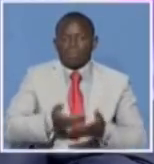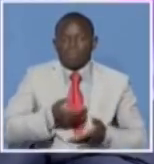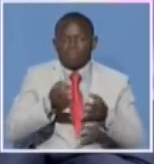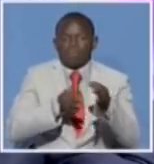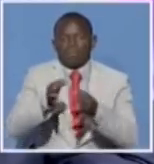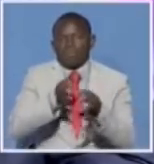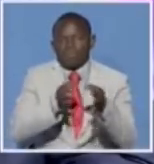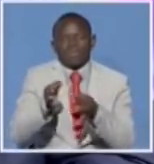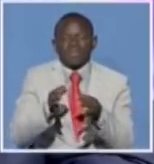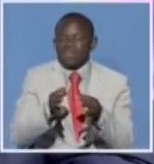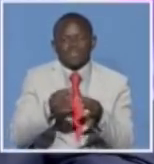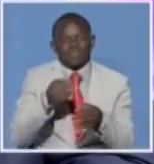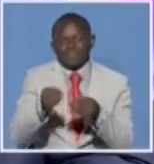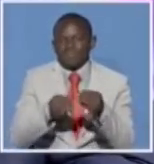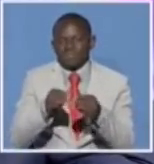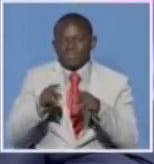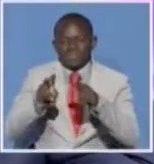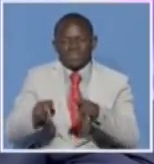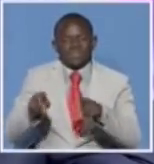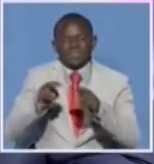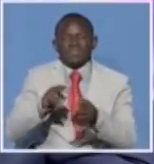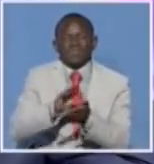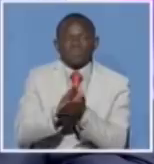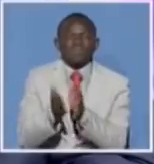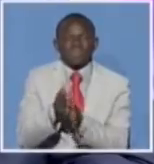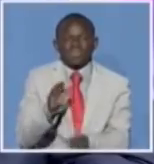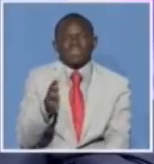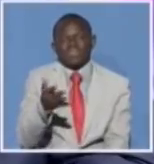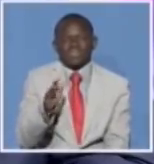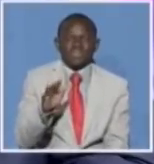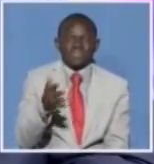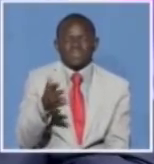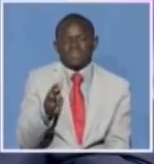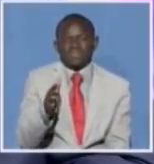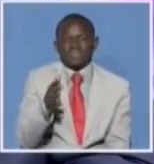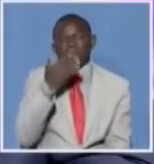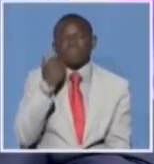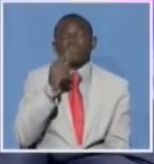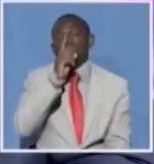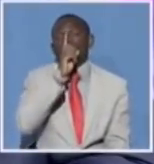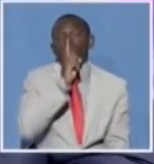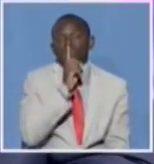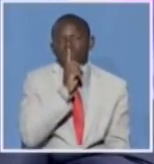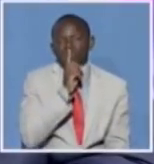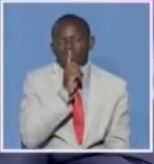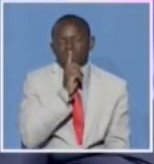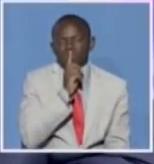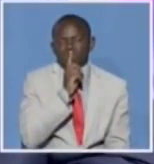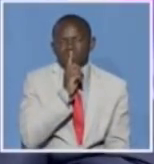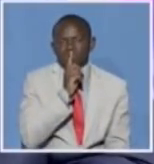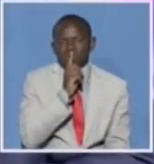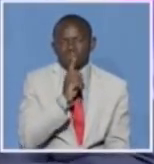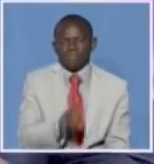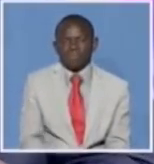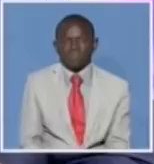wouldn't endeavor to delve in very specific issues and put, you know, blame